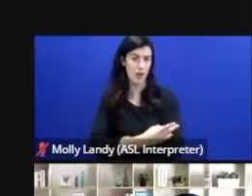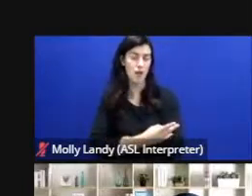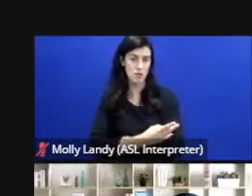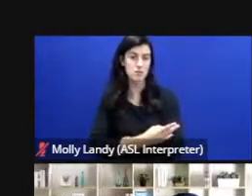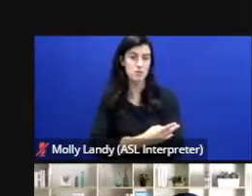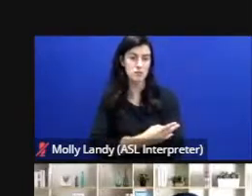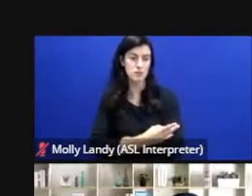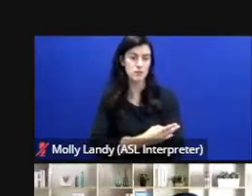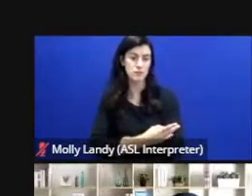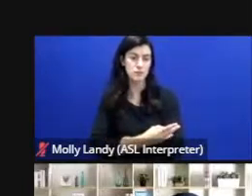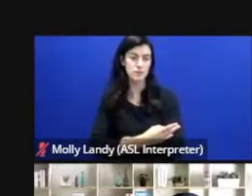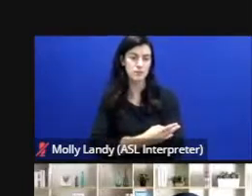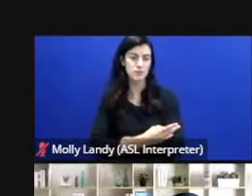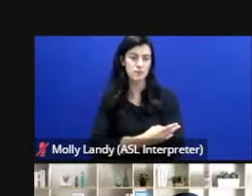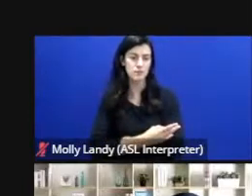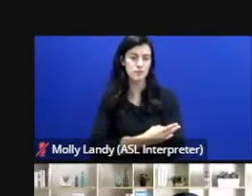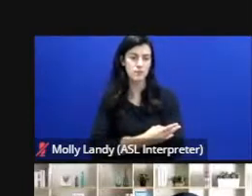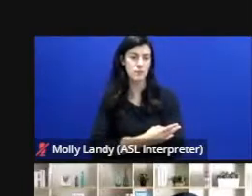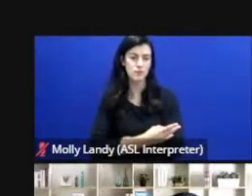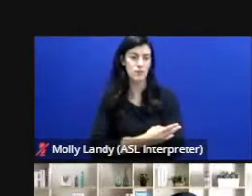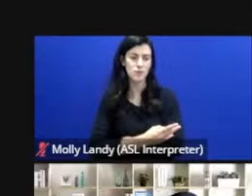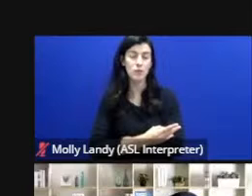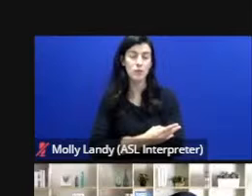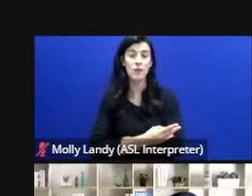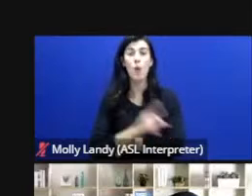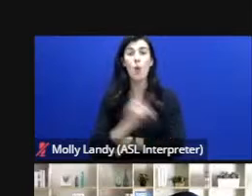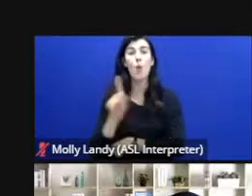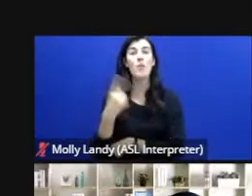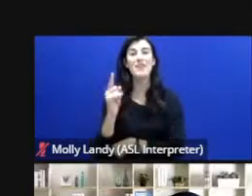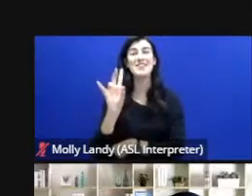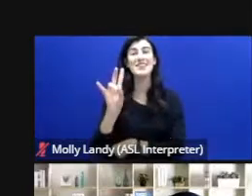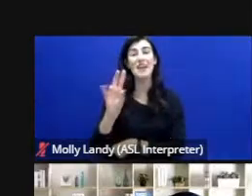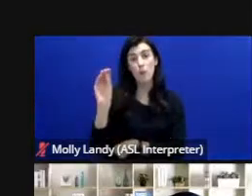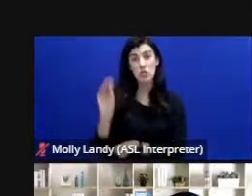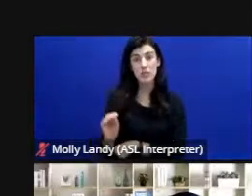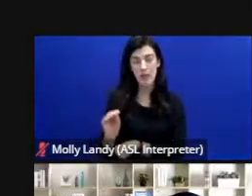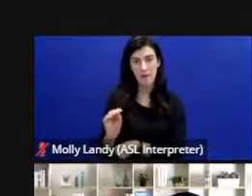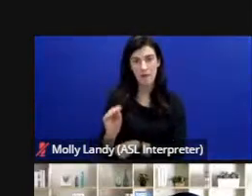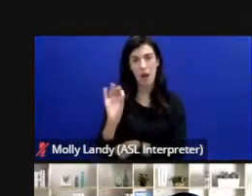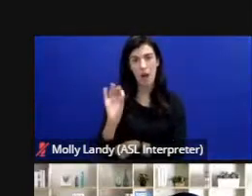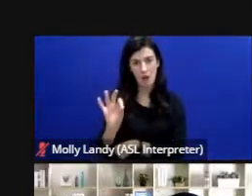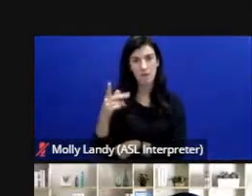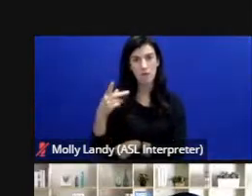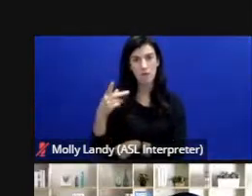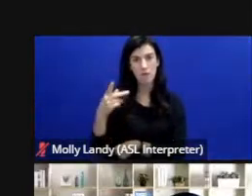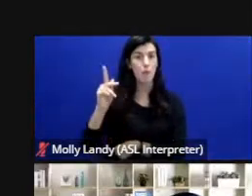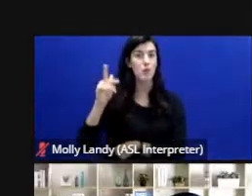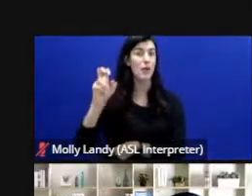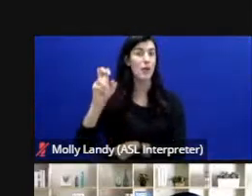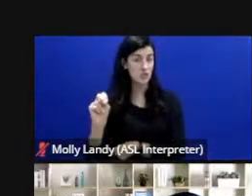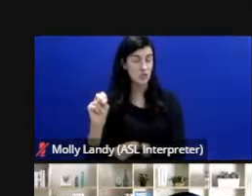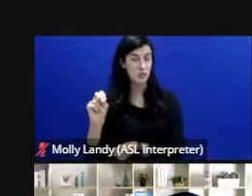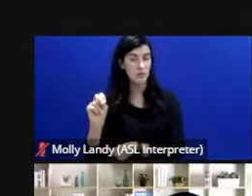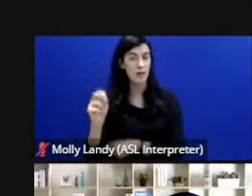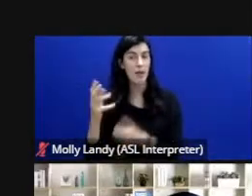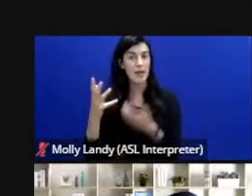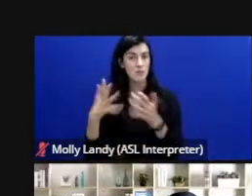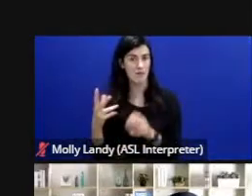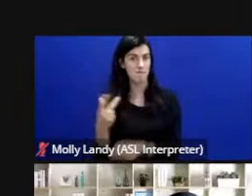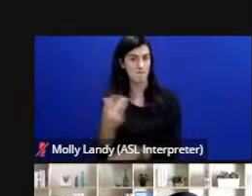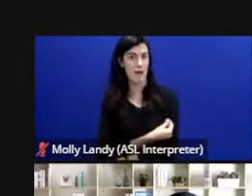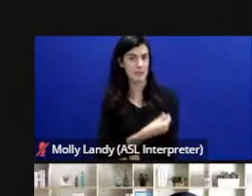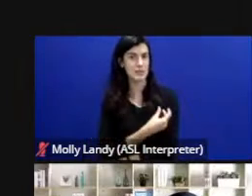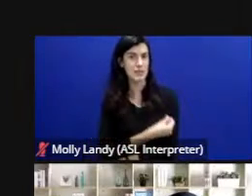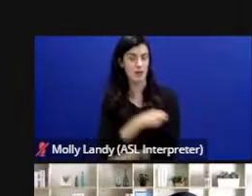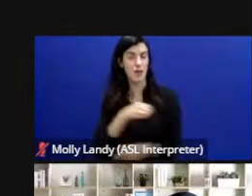And only 7% of the population is vaccinated in Sweden.